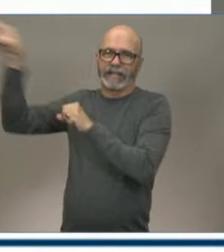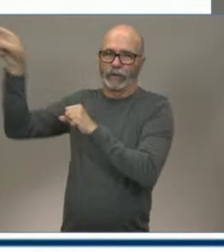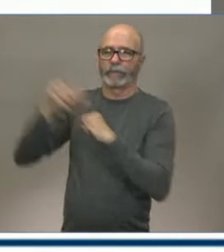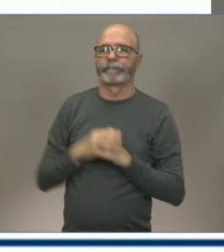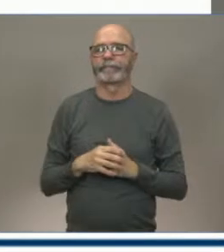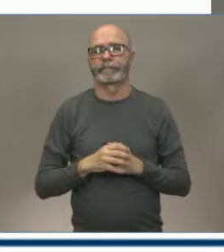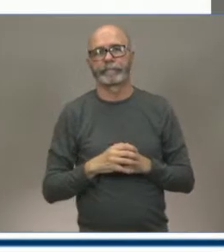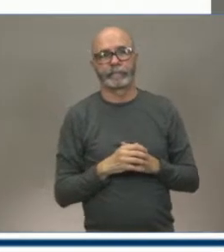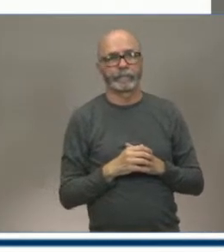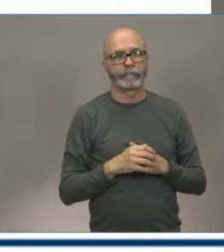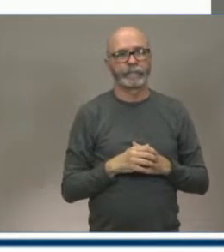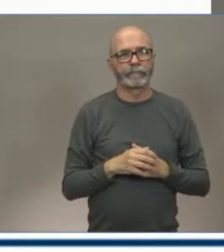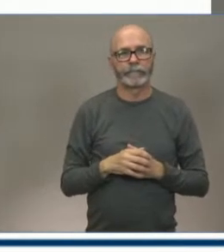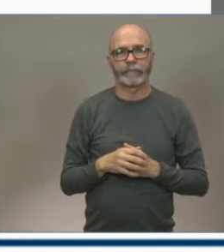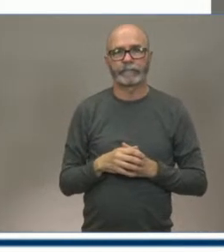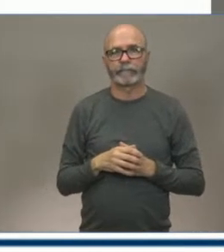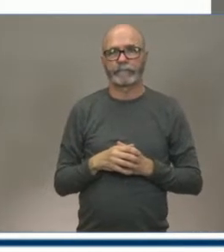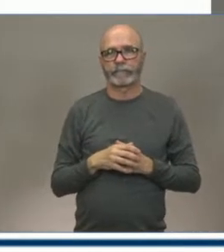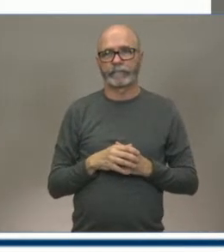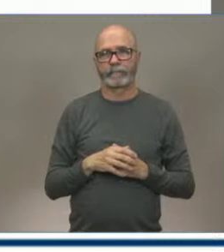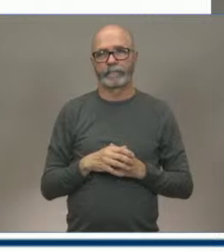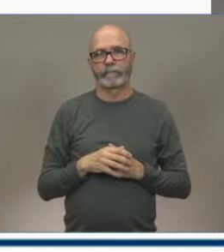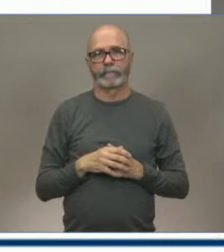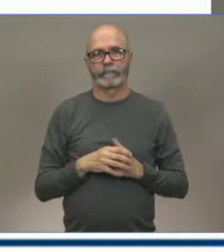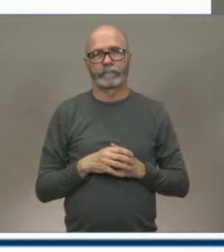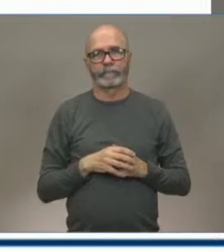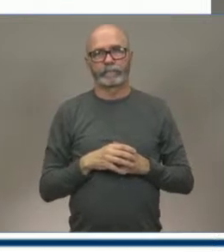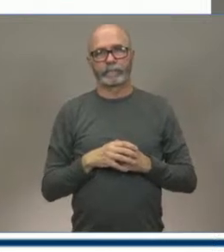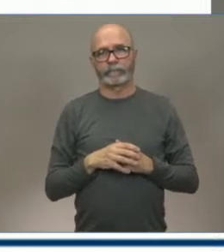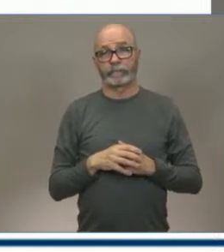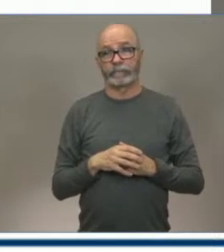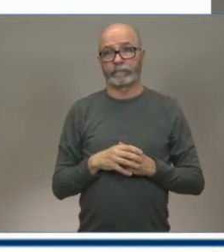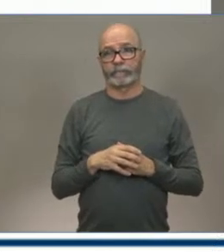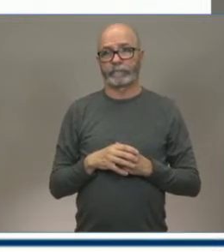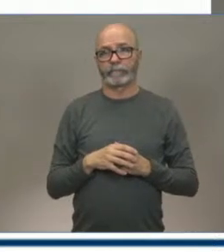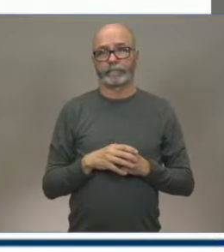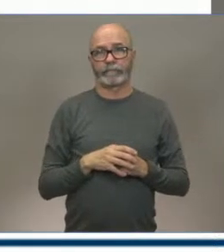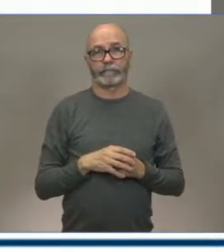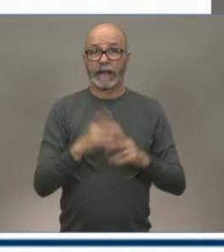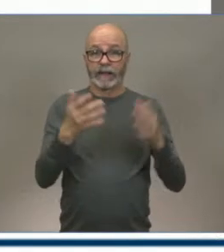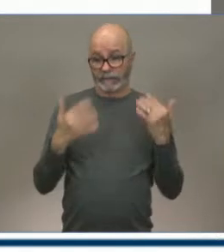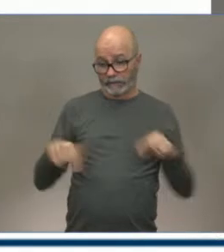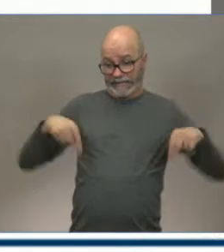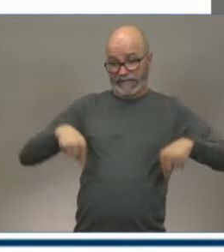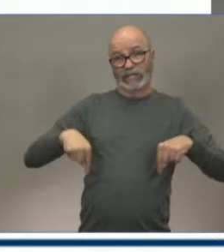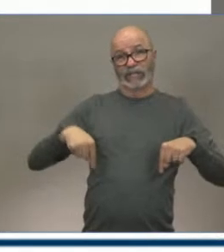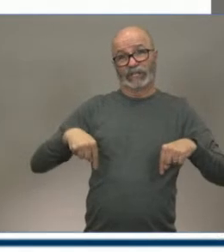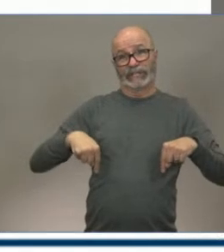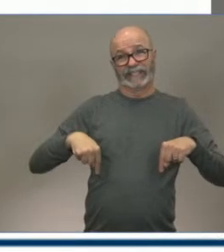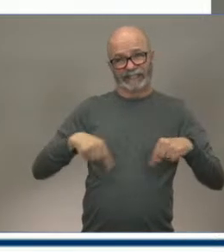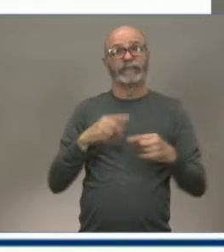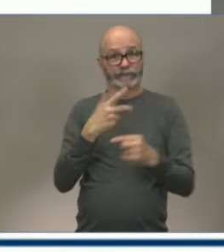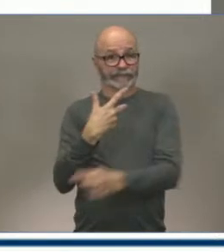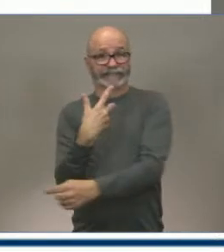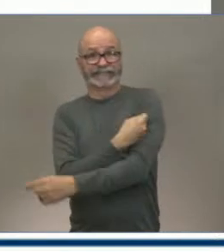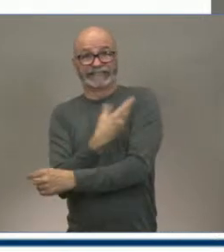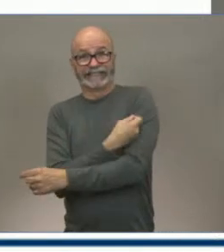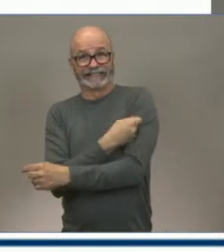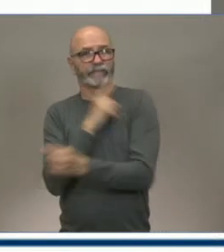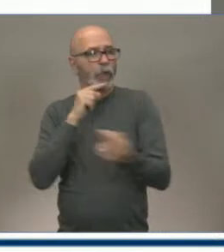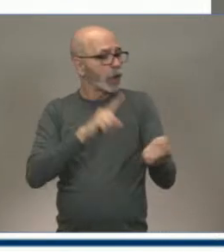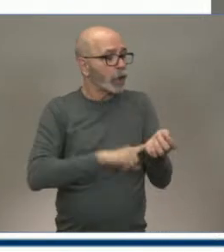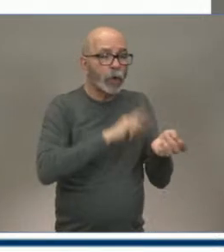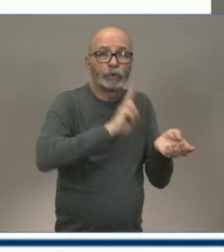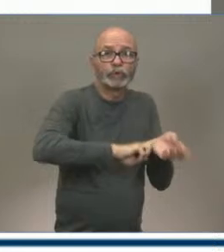we'll be able to start immunizing long-term care residents as early as Monday in the Halifax area. This is a